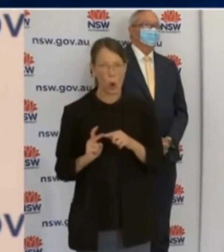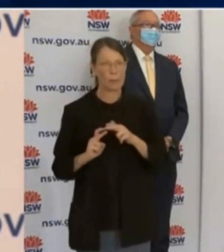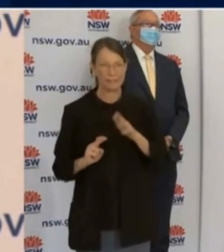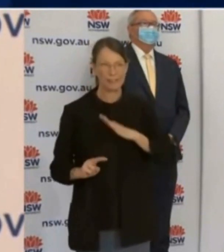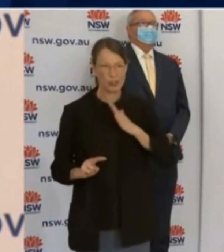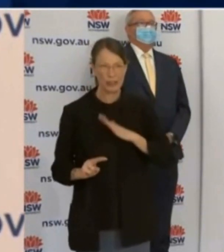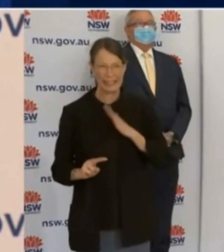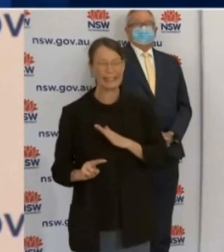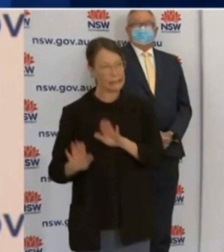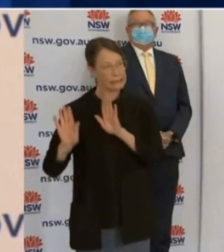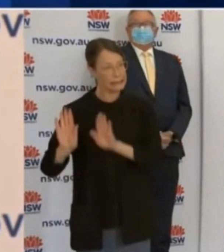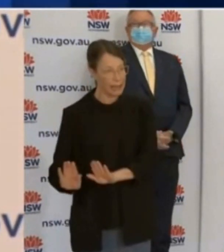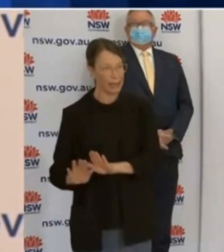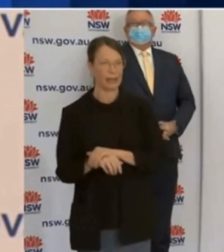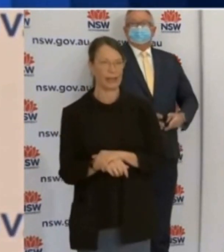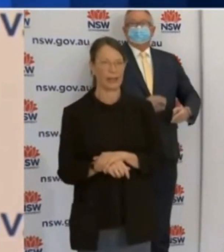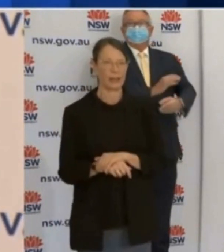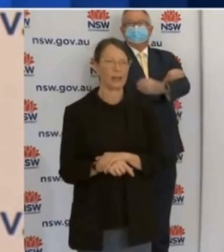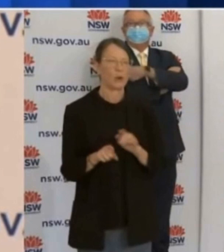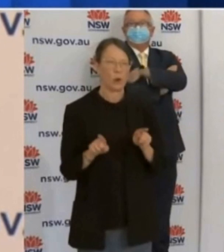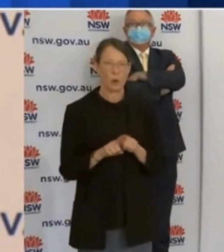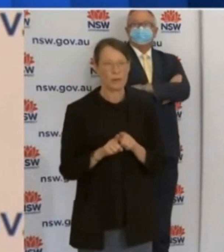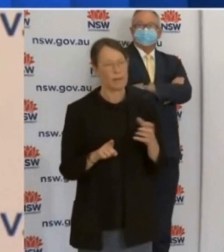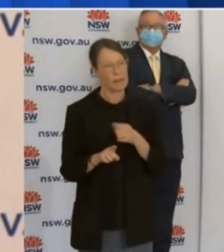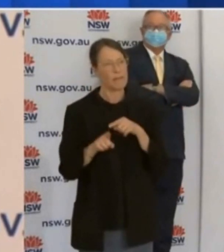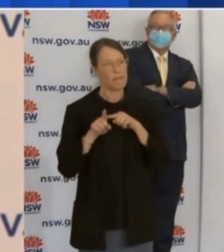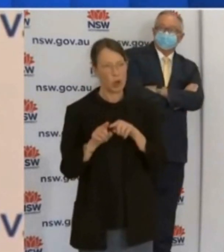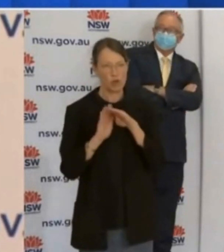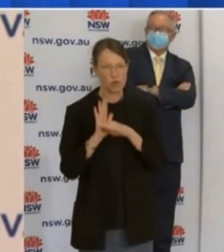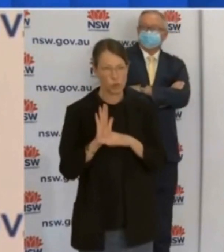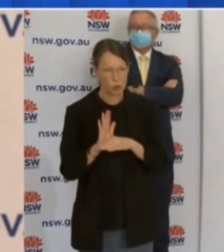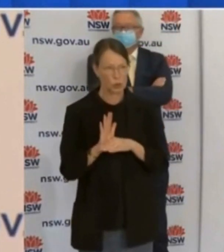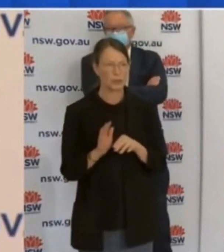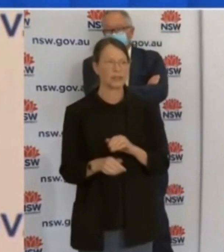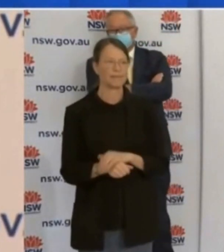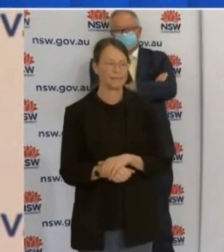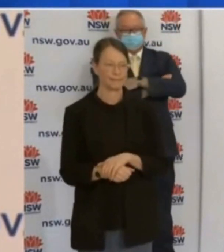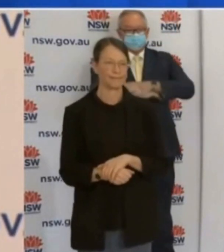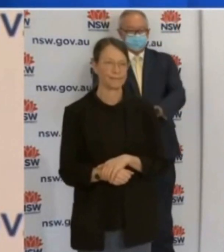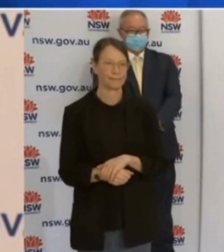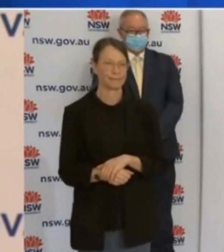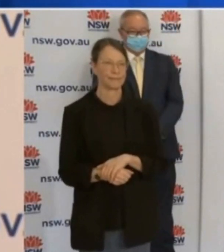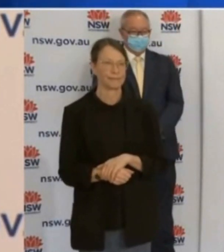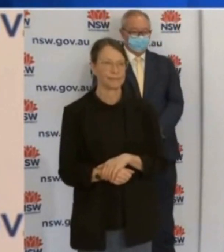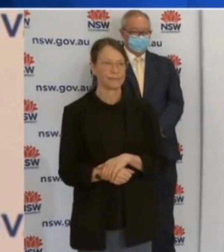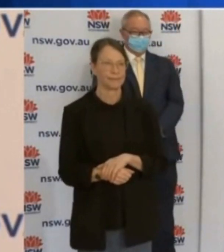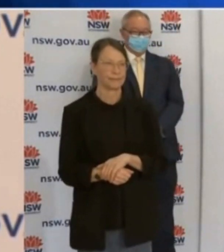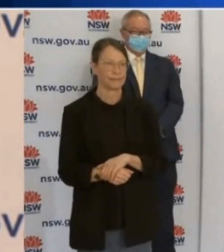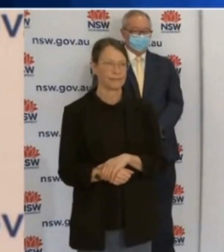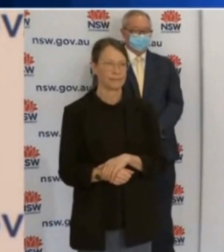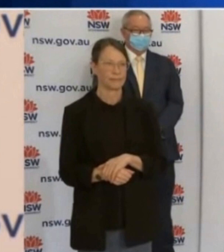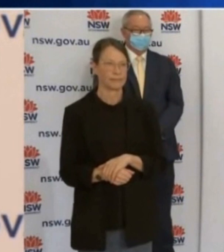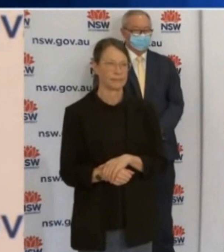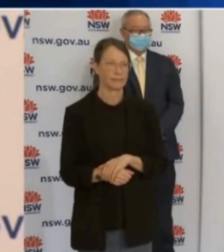people. We're also seeing compliance gaps. I mean, an example, when I was talking to one of my public health units, that